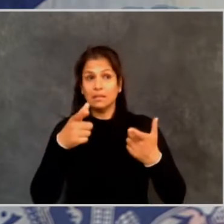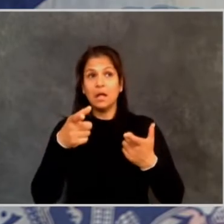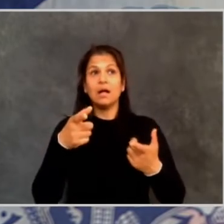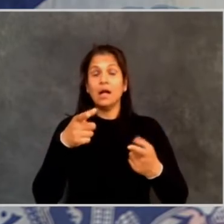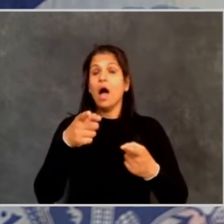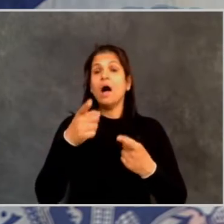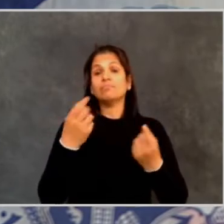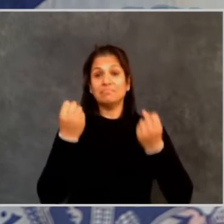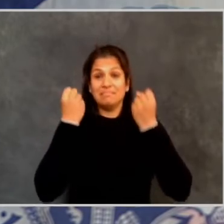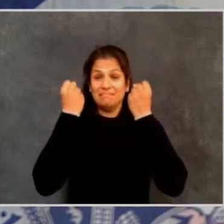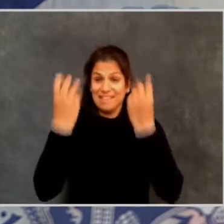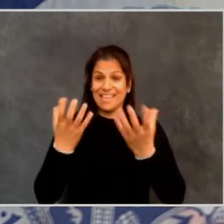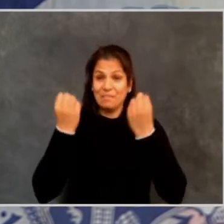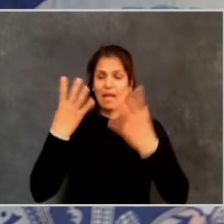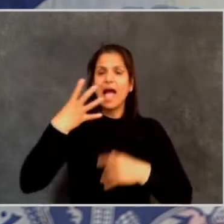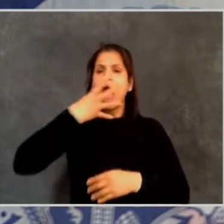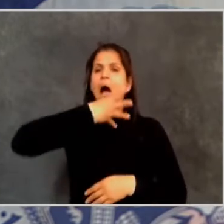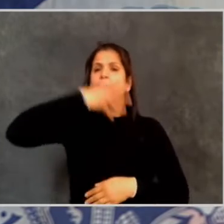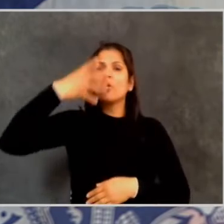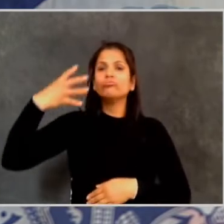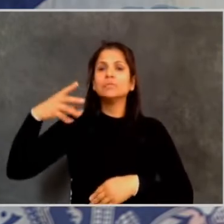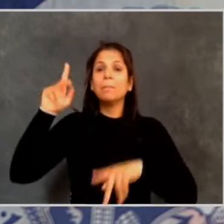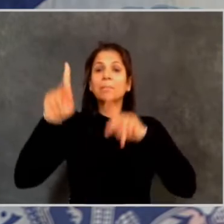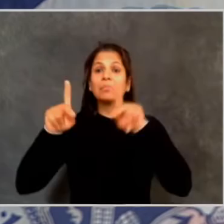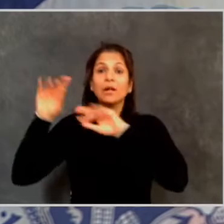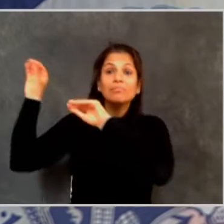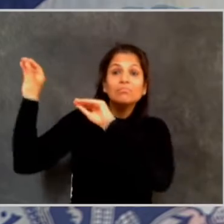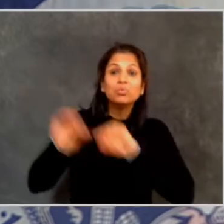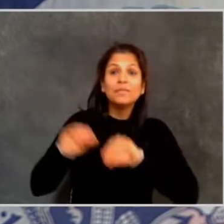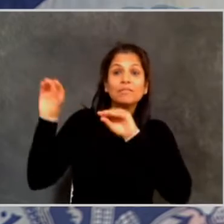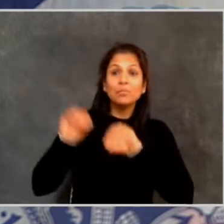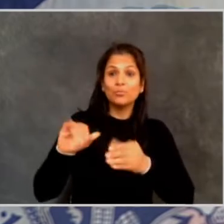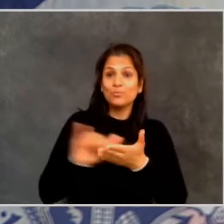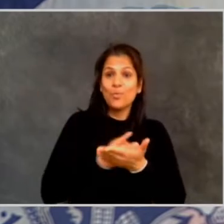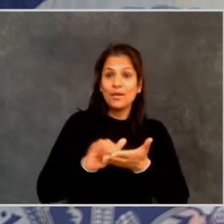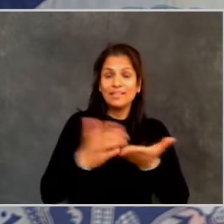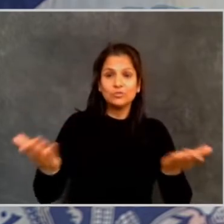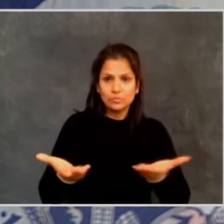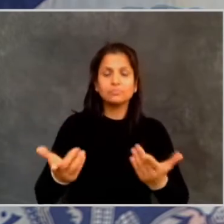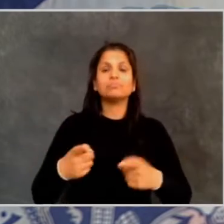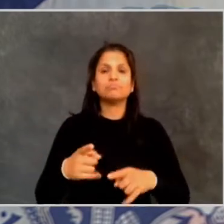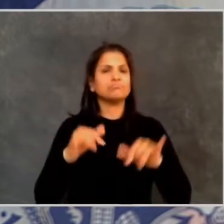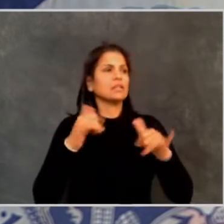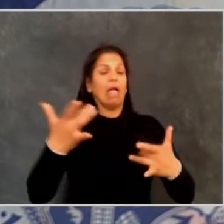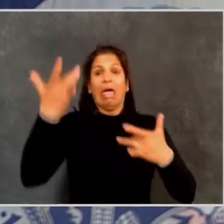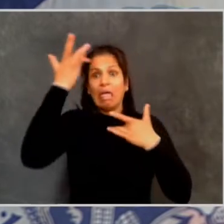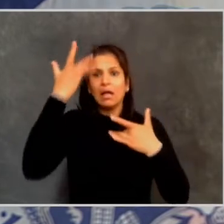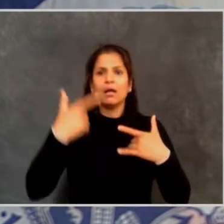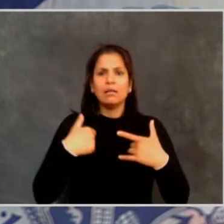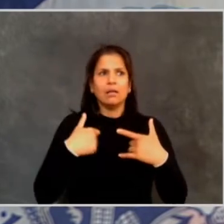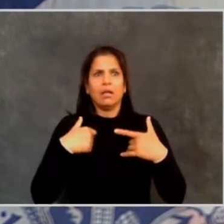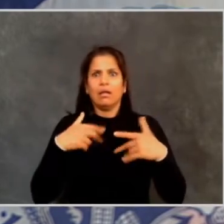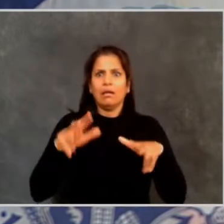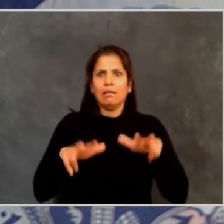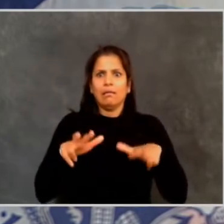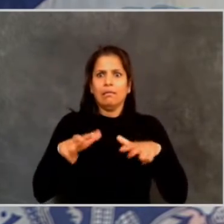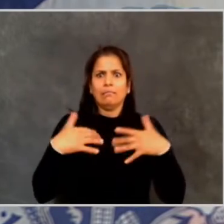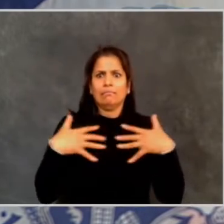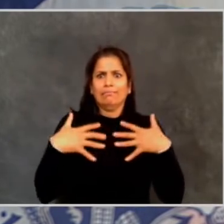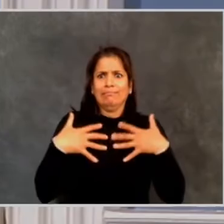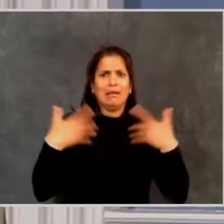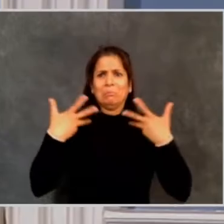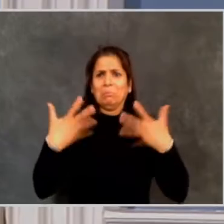this whole painful history is looked at. I think that's another one of the reasons here. Doctor? And so to